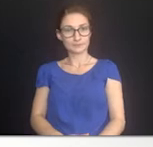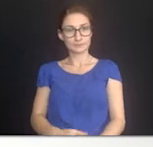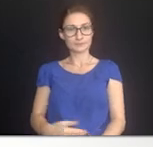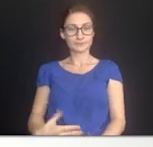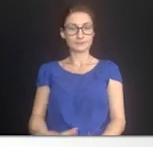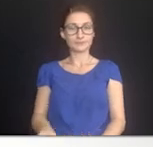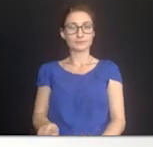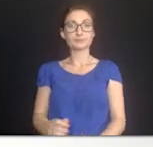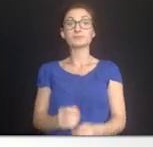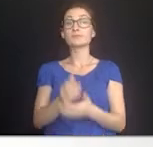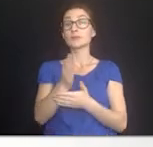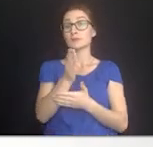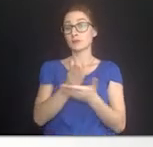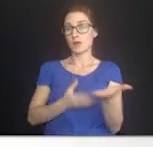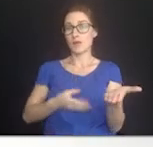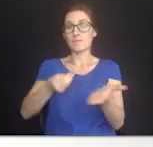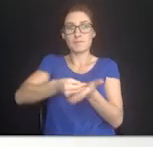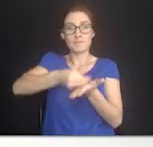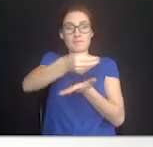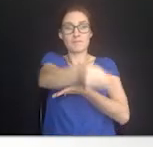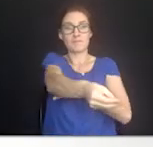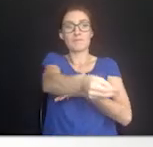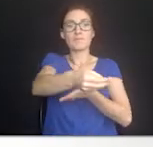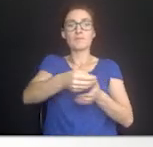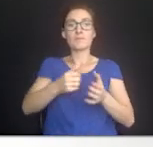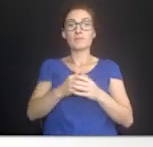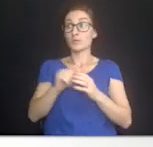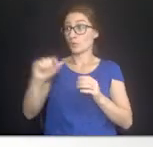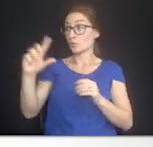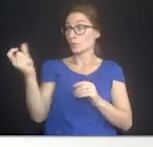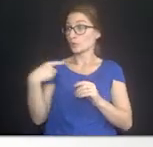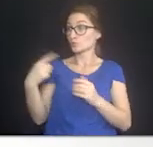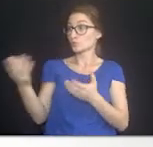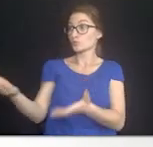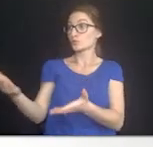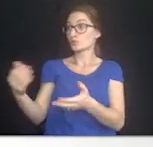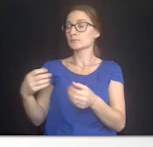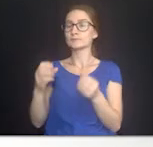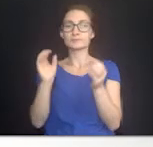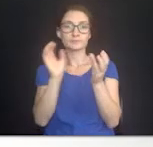And there's some of the expenses, right? So there are, yes, question.